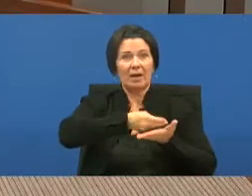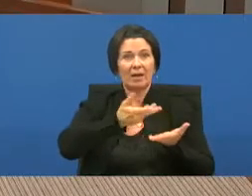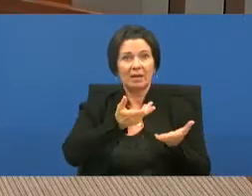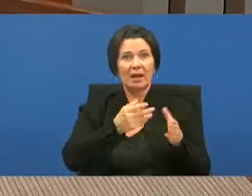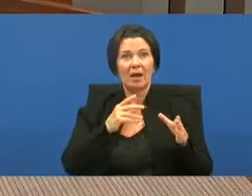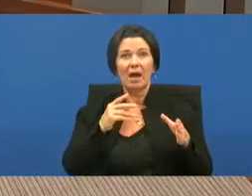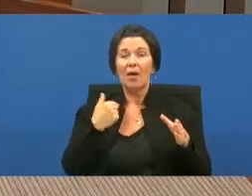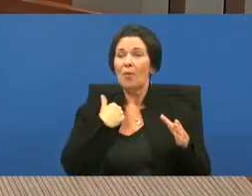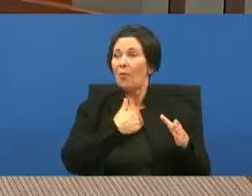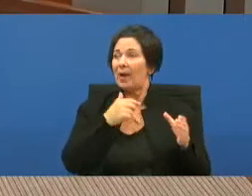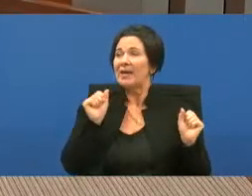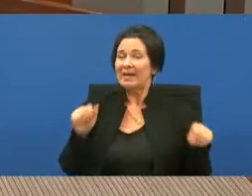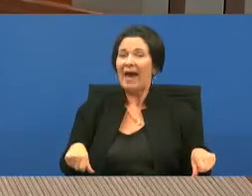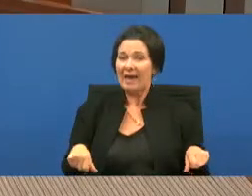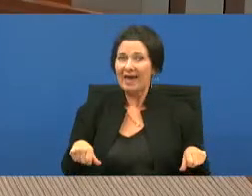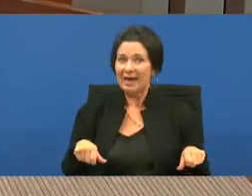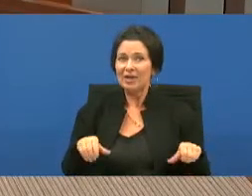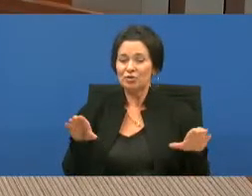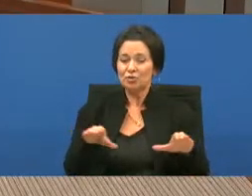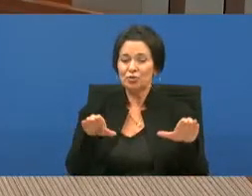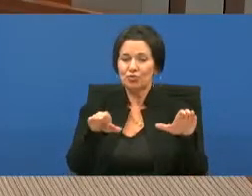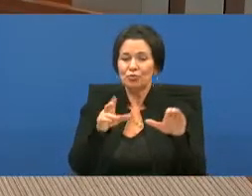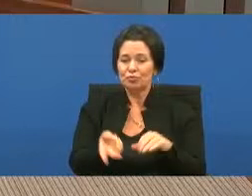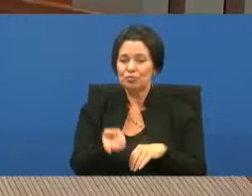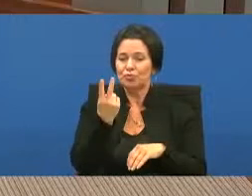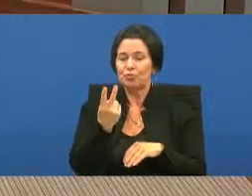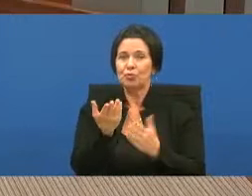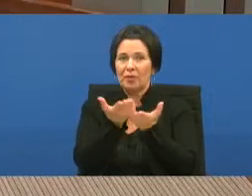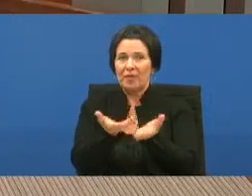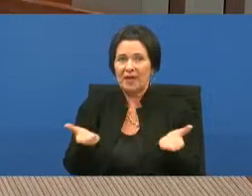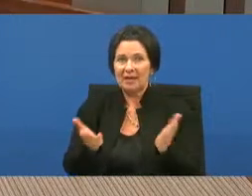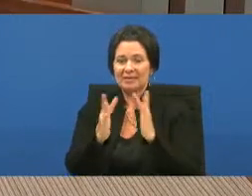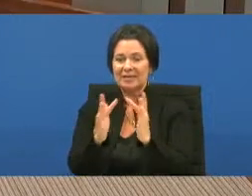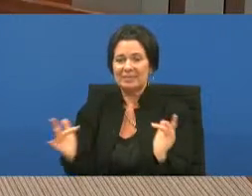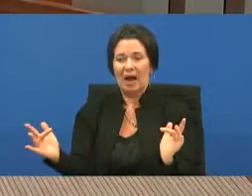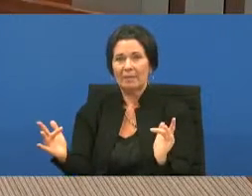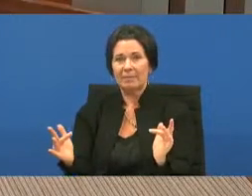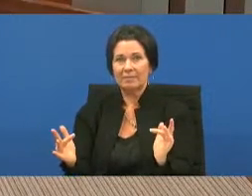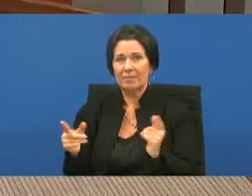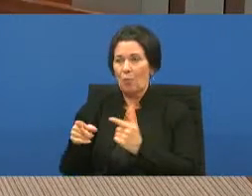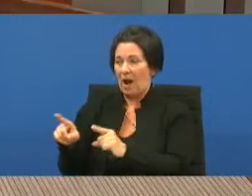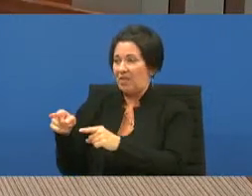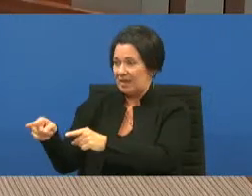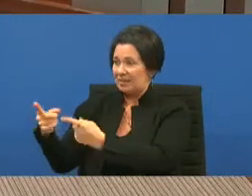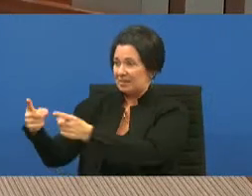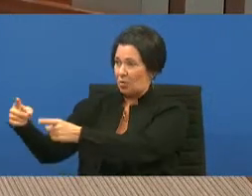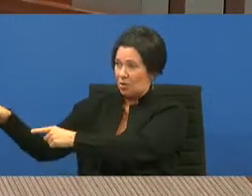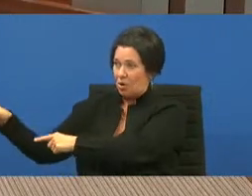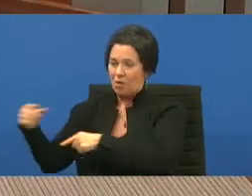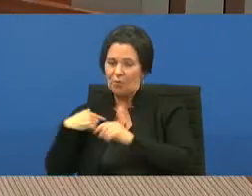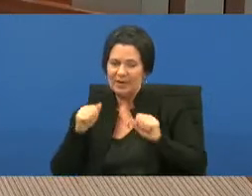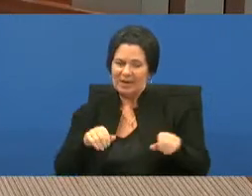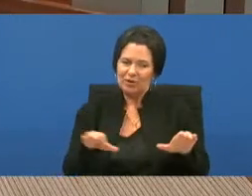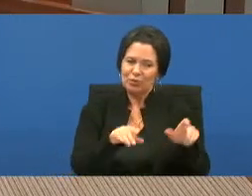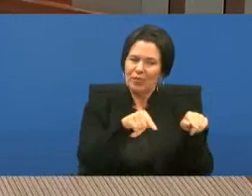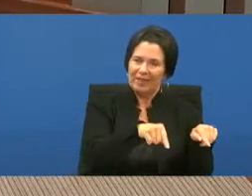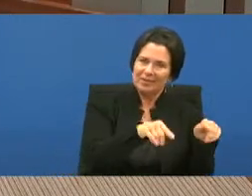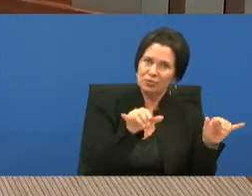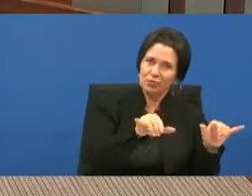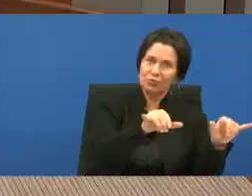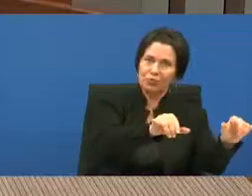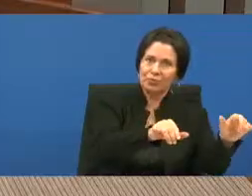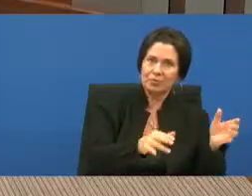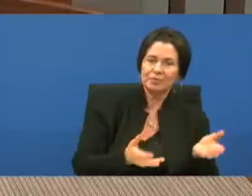bubblegum, and I think we can handle that, and this is a perfect example of it. So, thank you. Councilman Moak. Thank